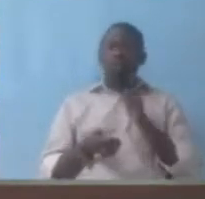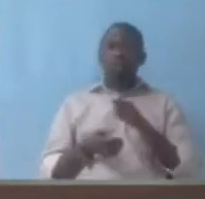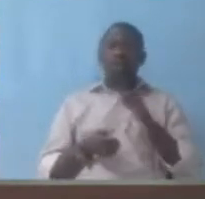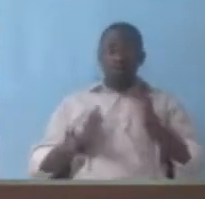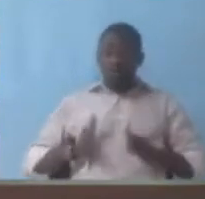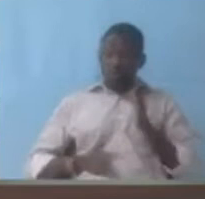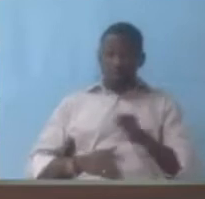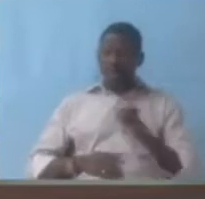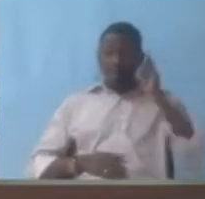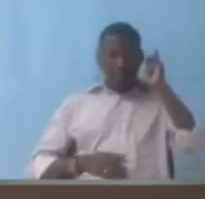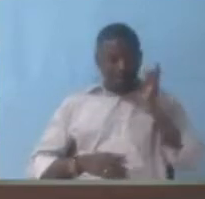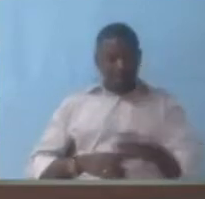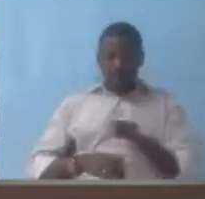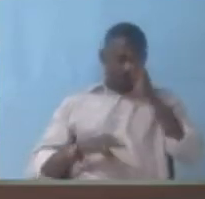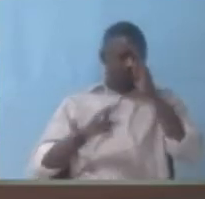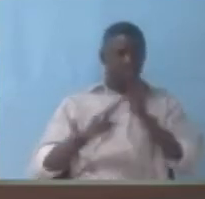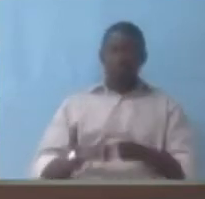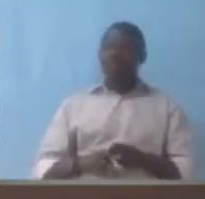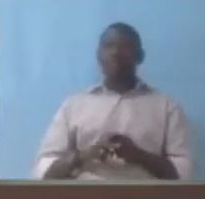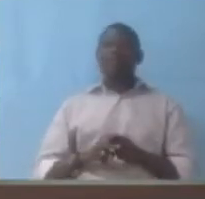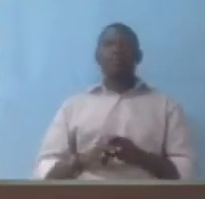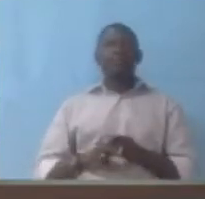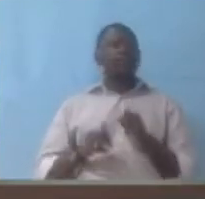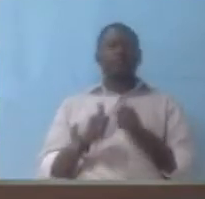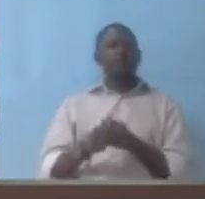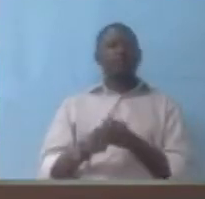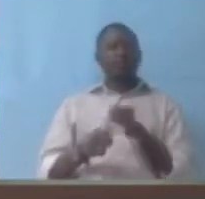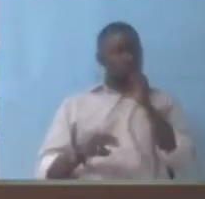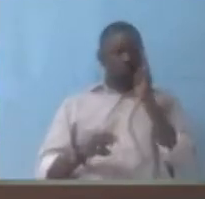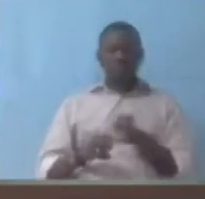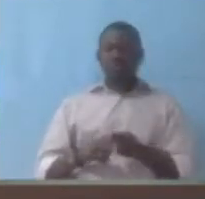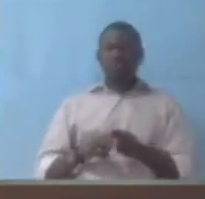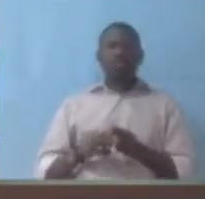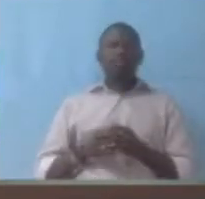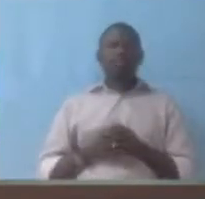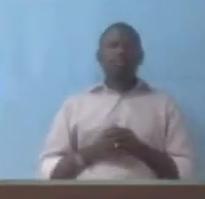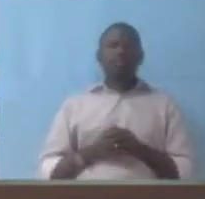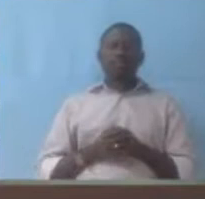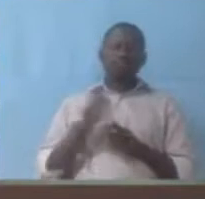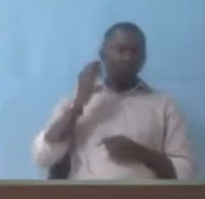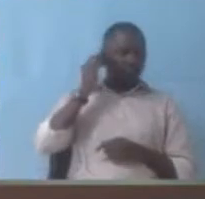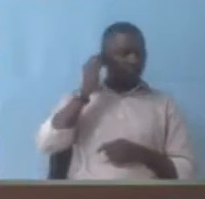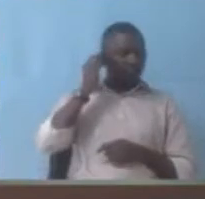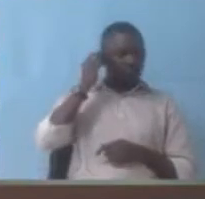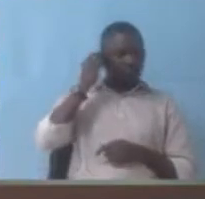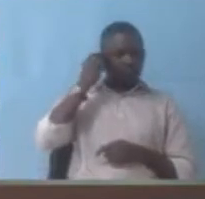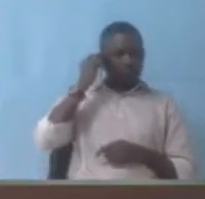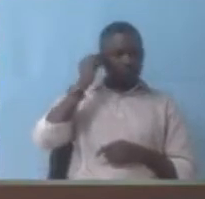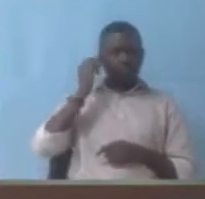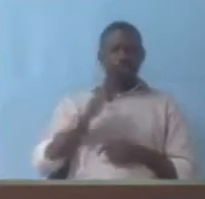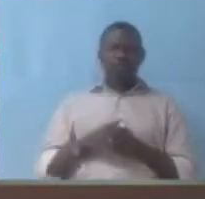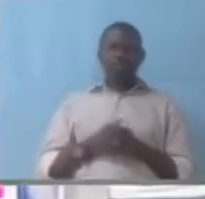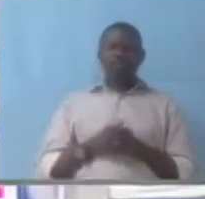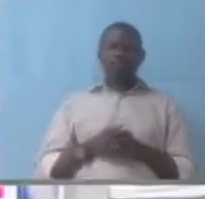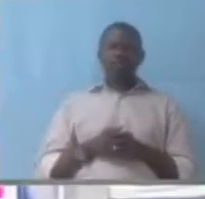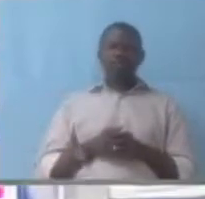to be respected. Walang continente kanyim bambandi ko. Hadamaya nyantolu inyante bunyala leke londi ke bambandi. If I